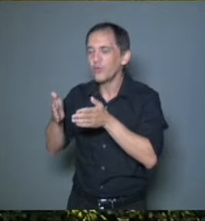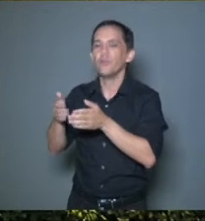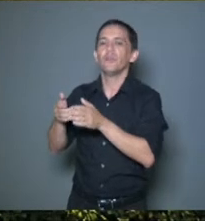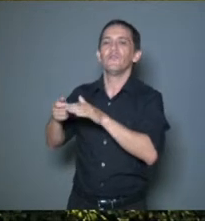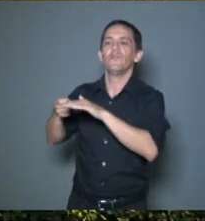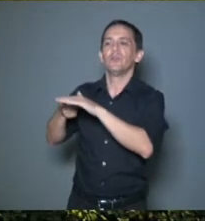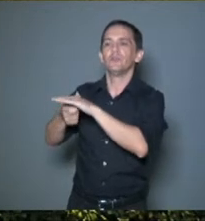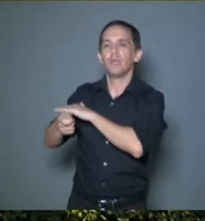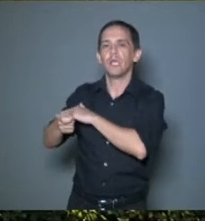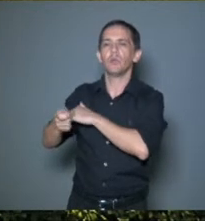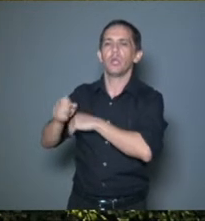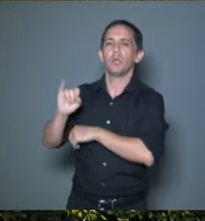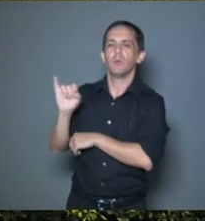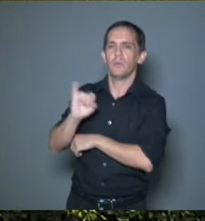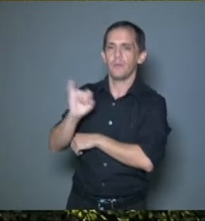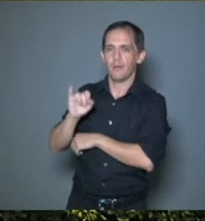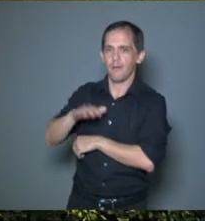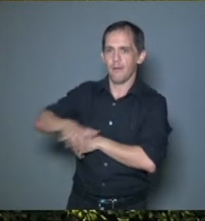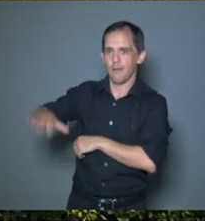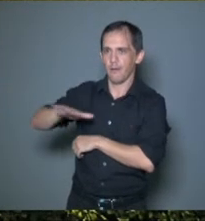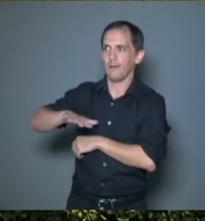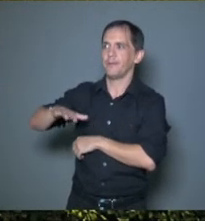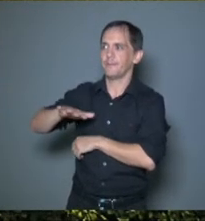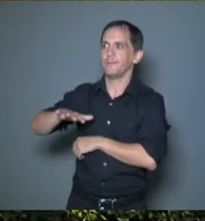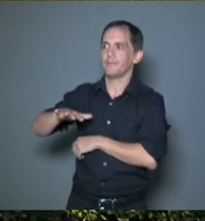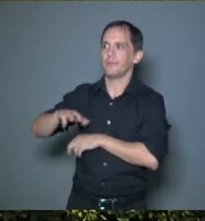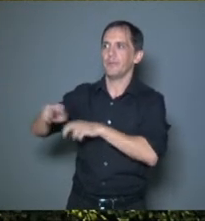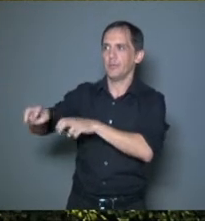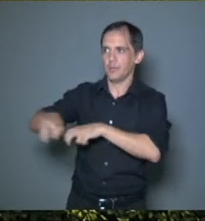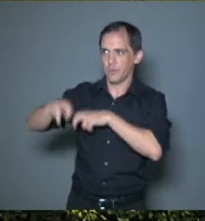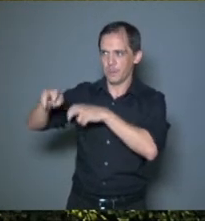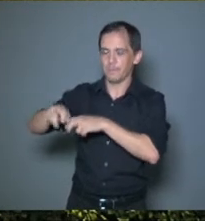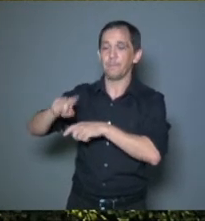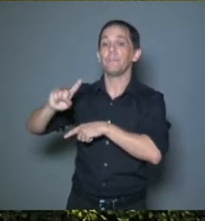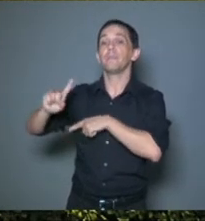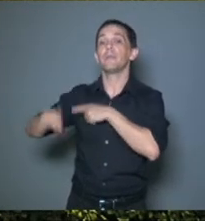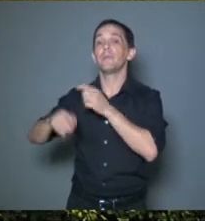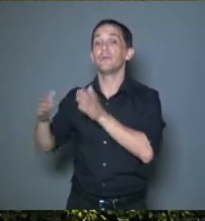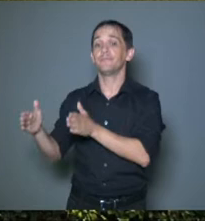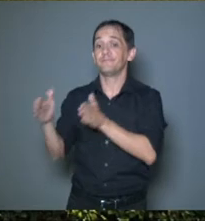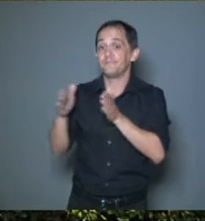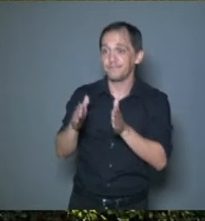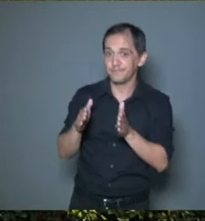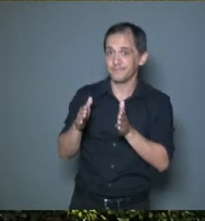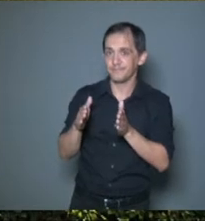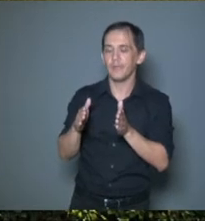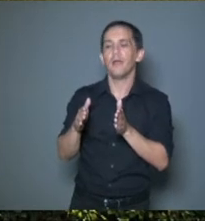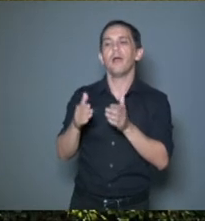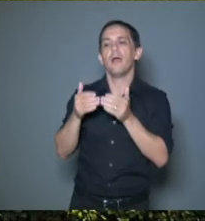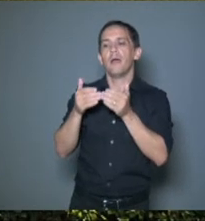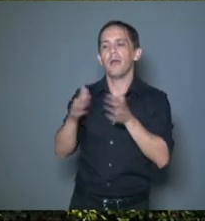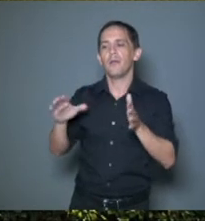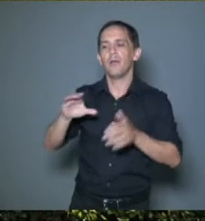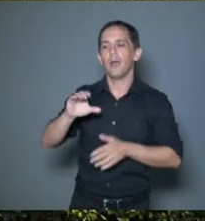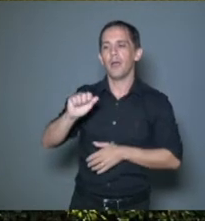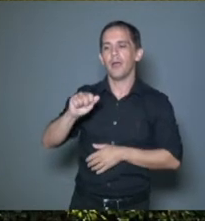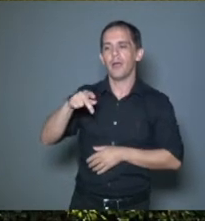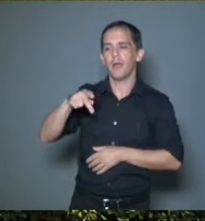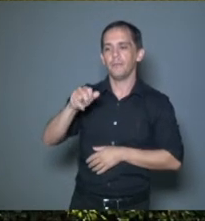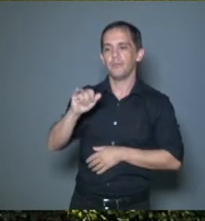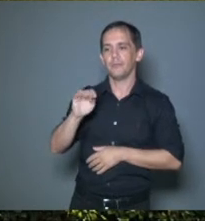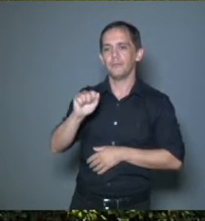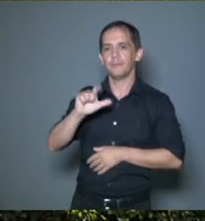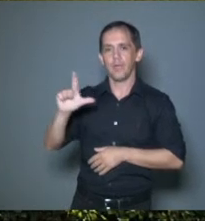new ag frontier. After that, phase number two in SLC Agricola was